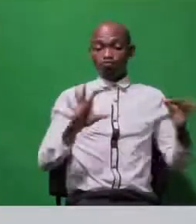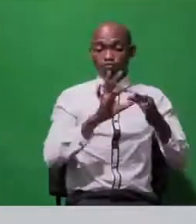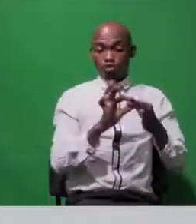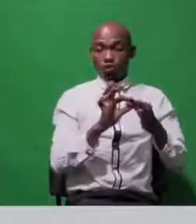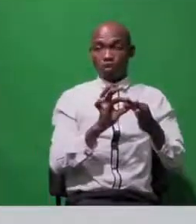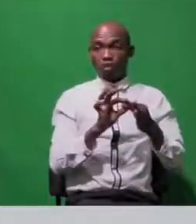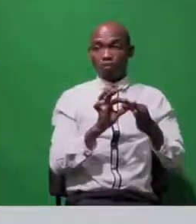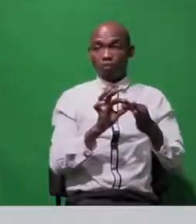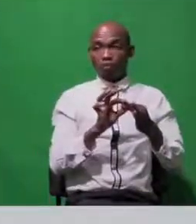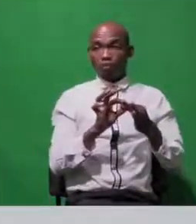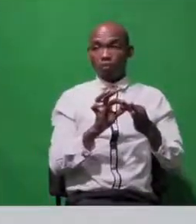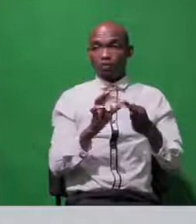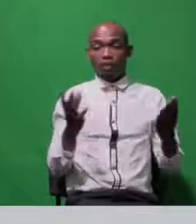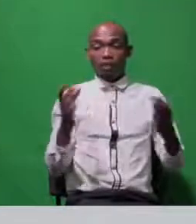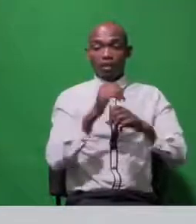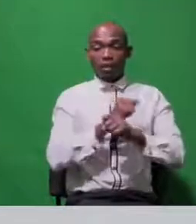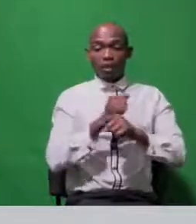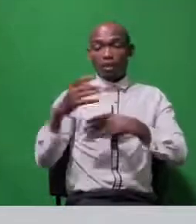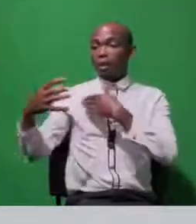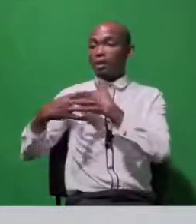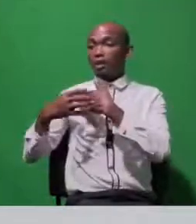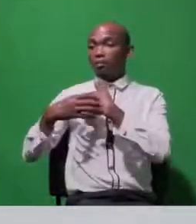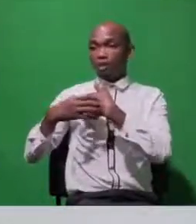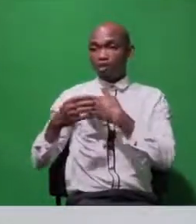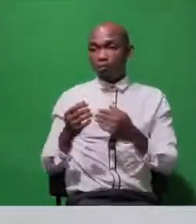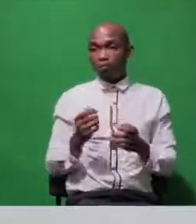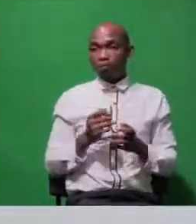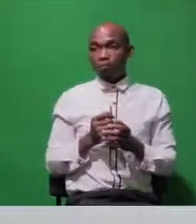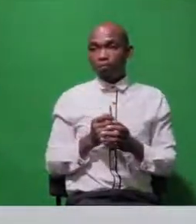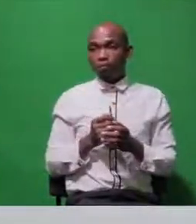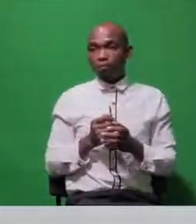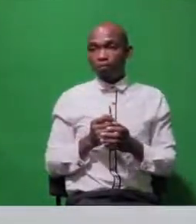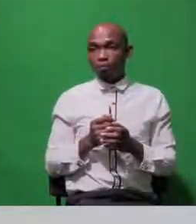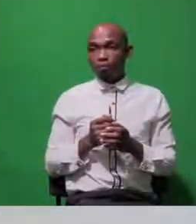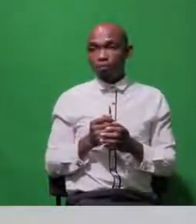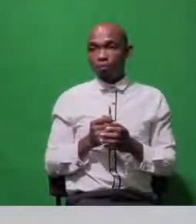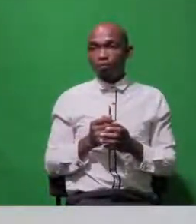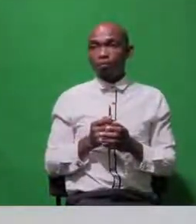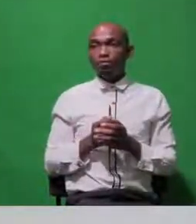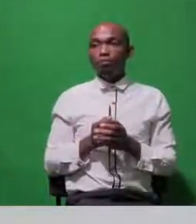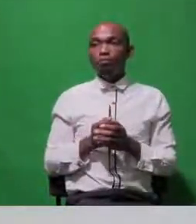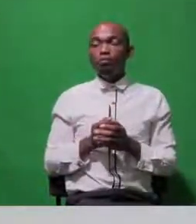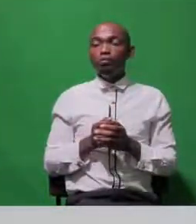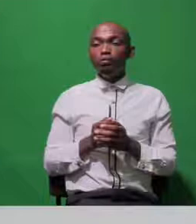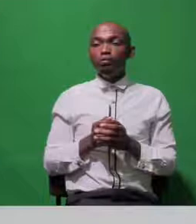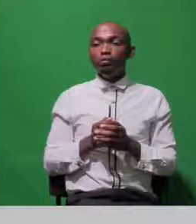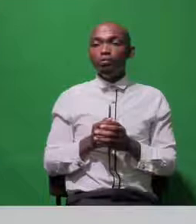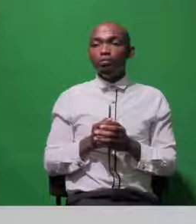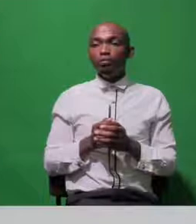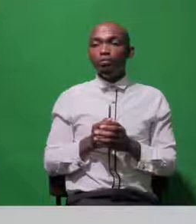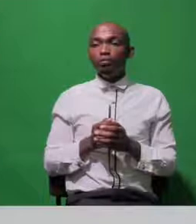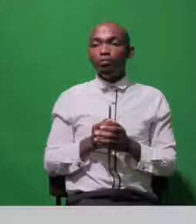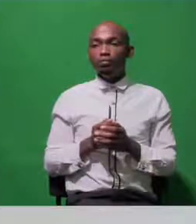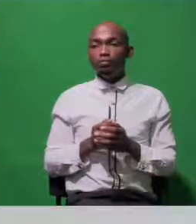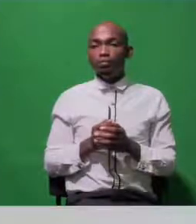image will be this, A, B dash. Then we'll